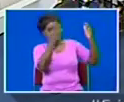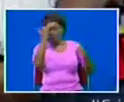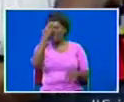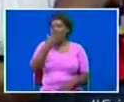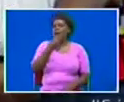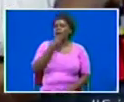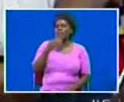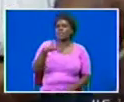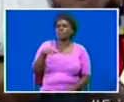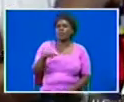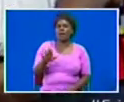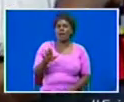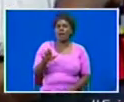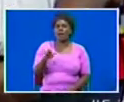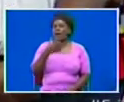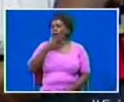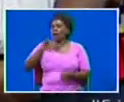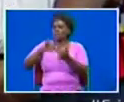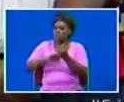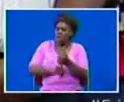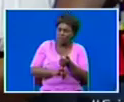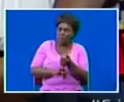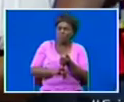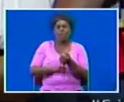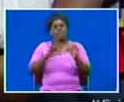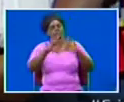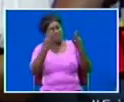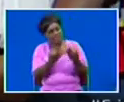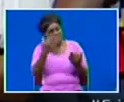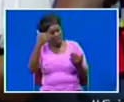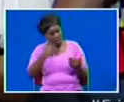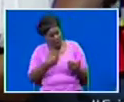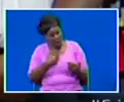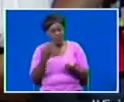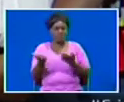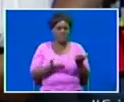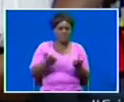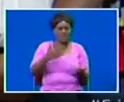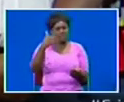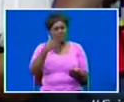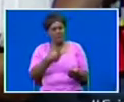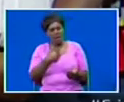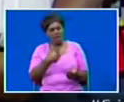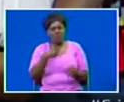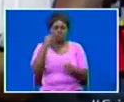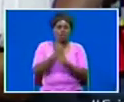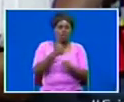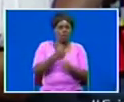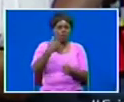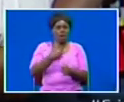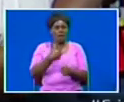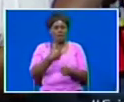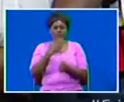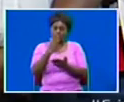fathers, their husbands, they have families, they have businesses, they have employment. Some of them have